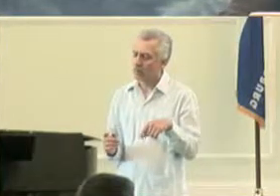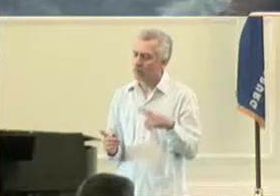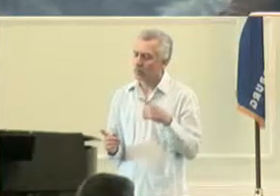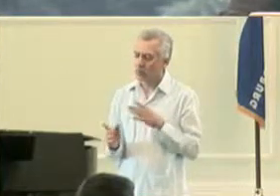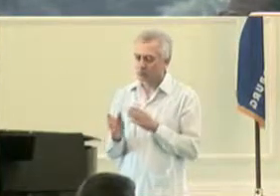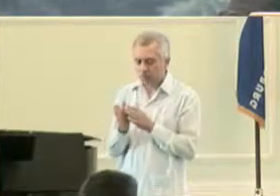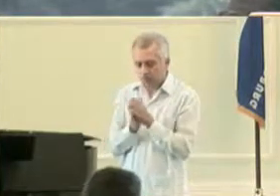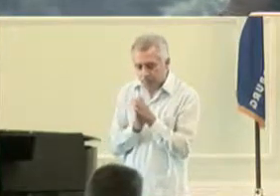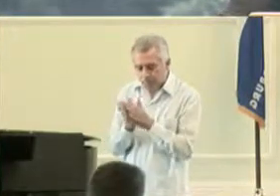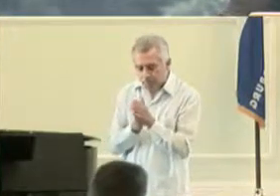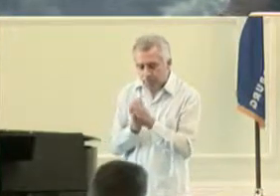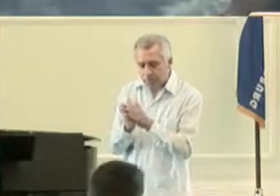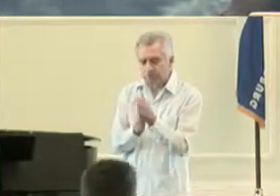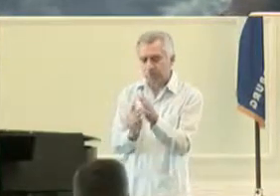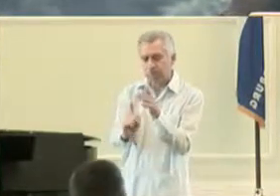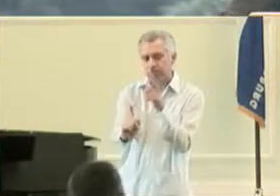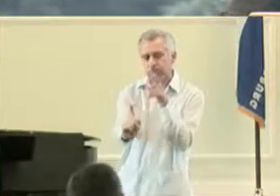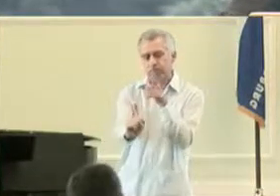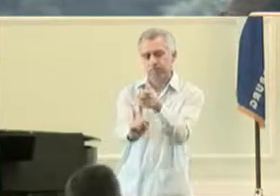interest be